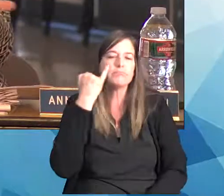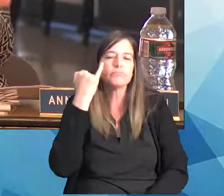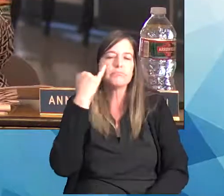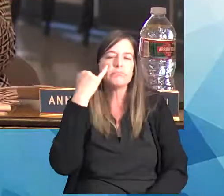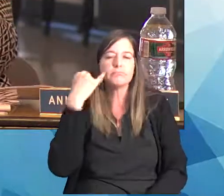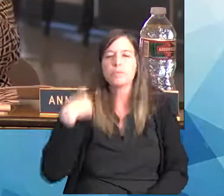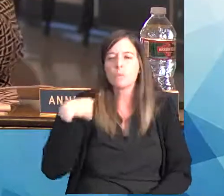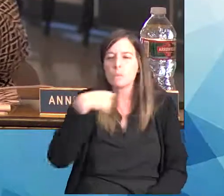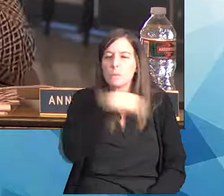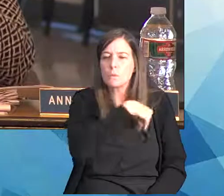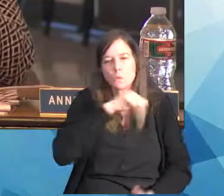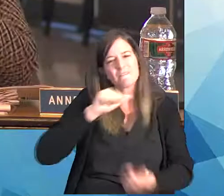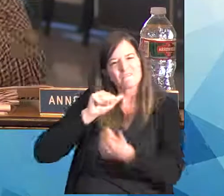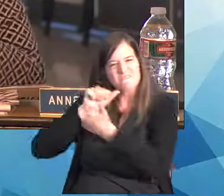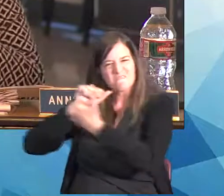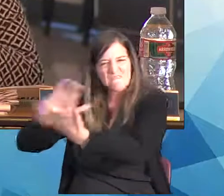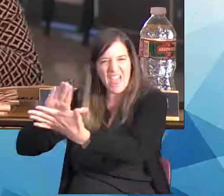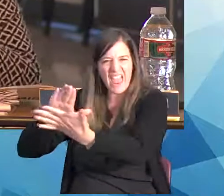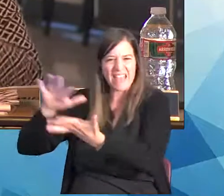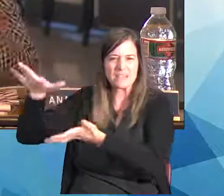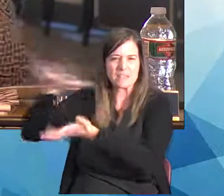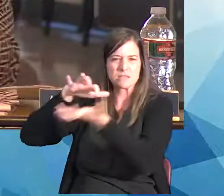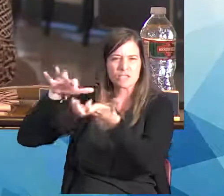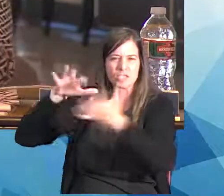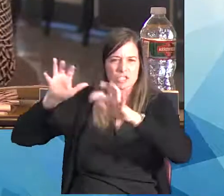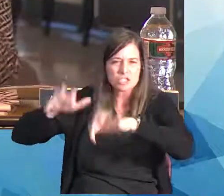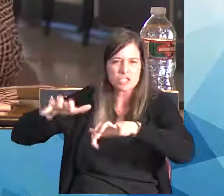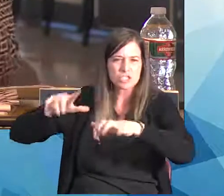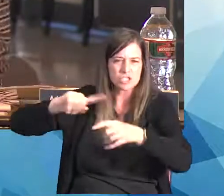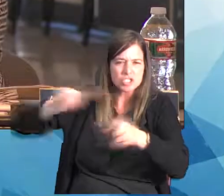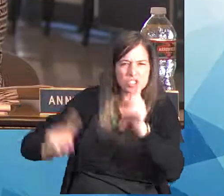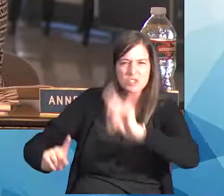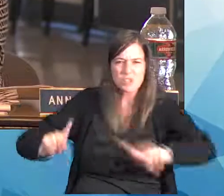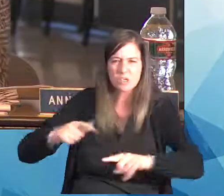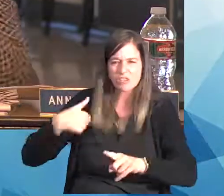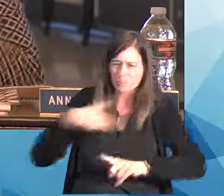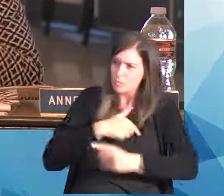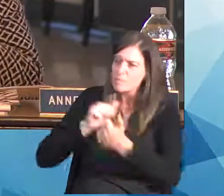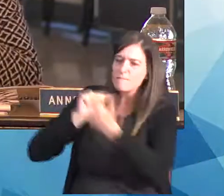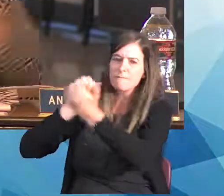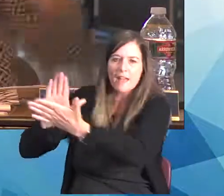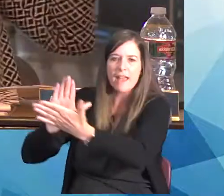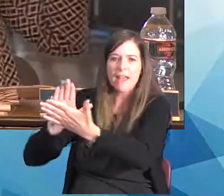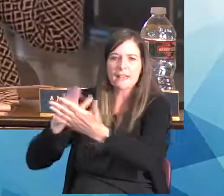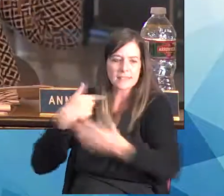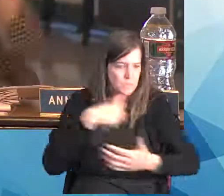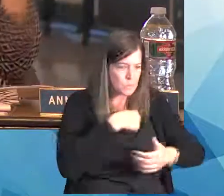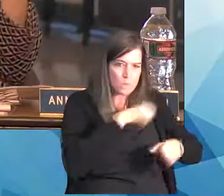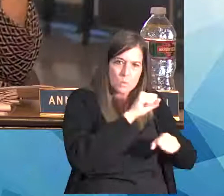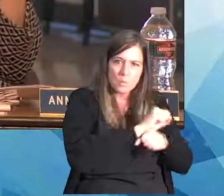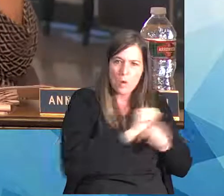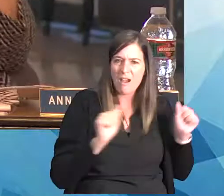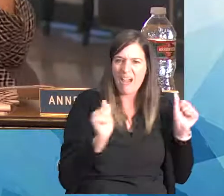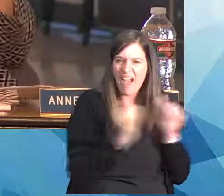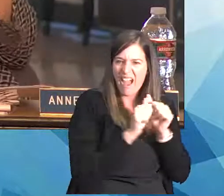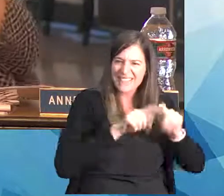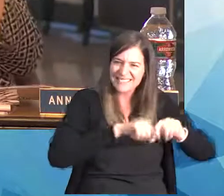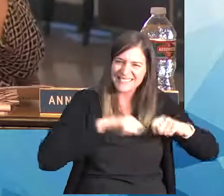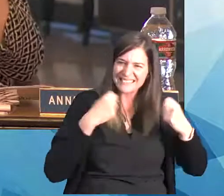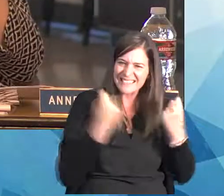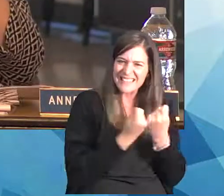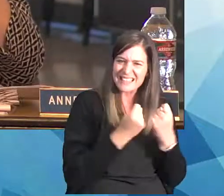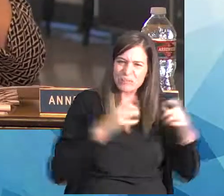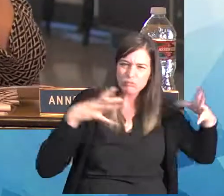this oncoming storm, if we can come together as a team, as a herd, and pack together